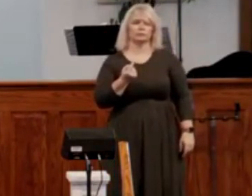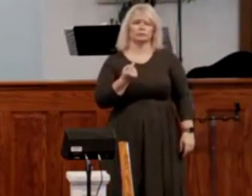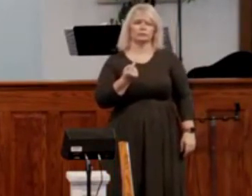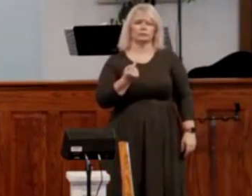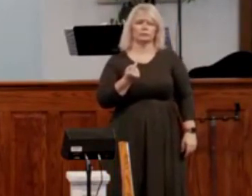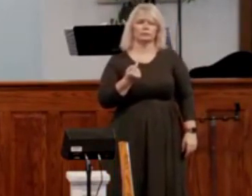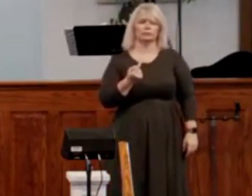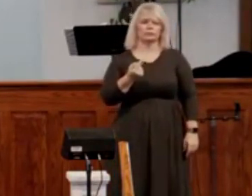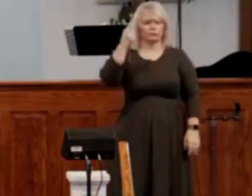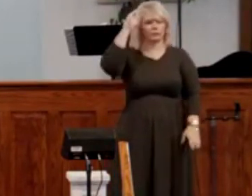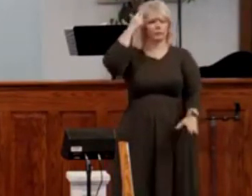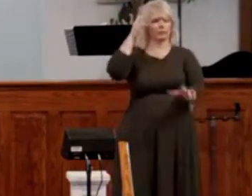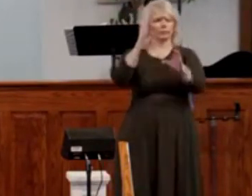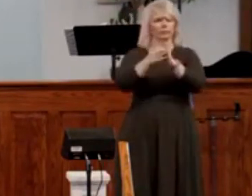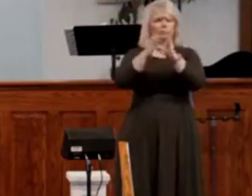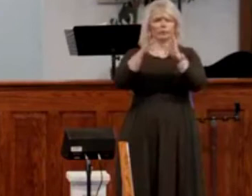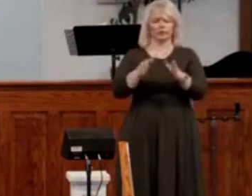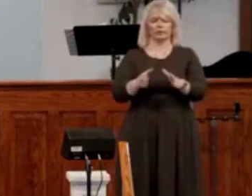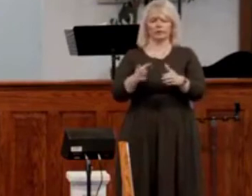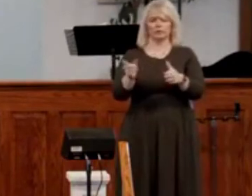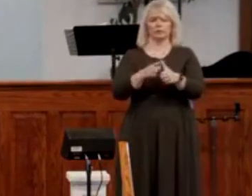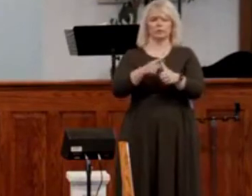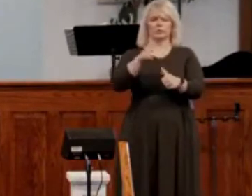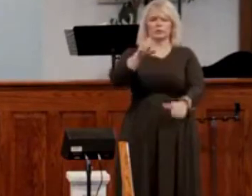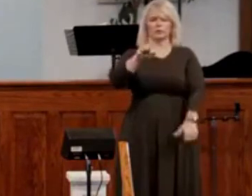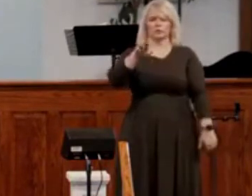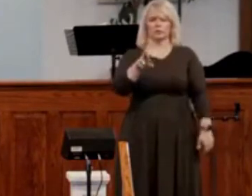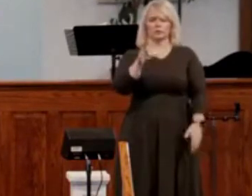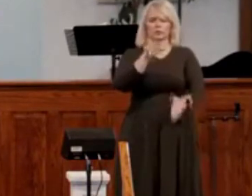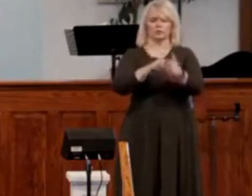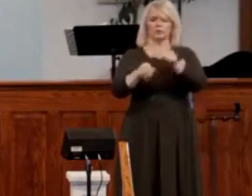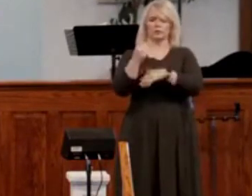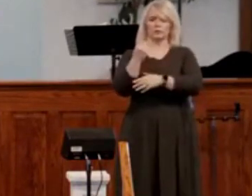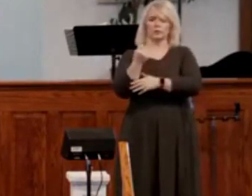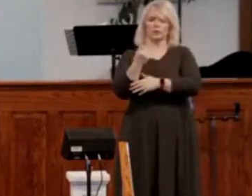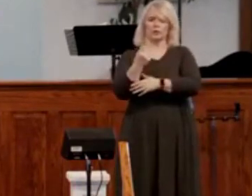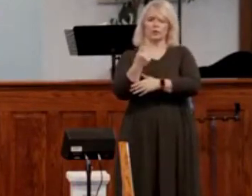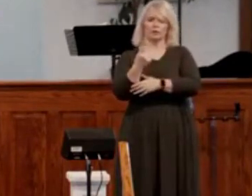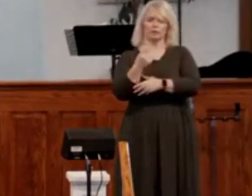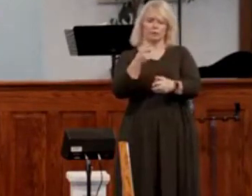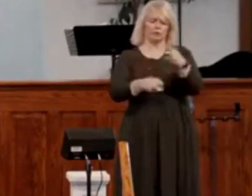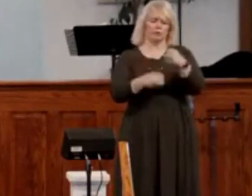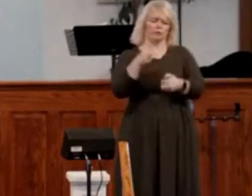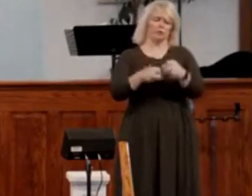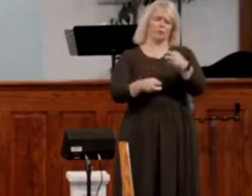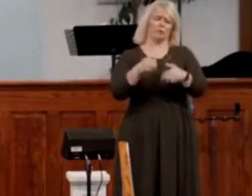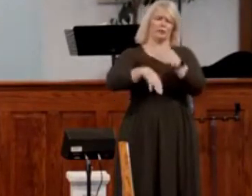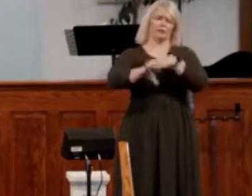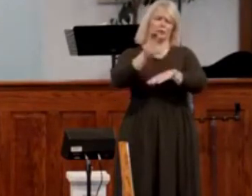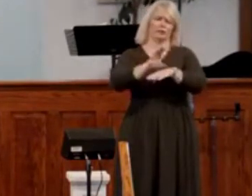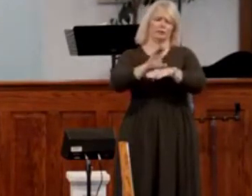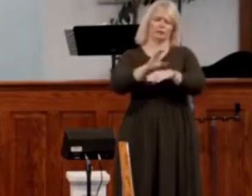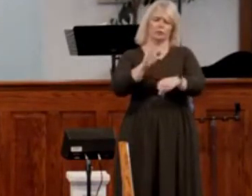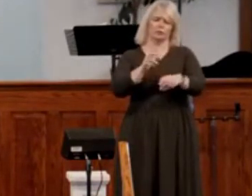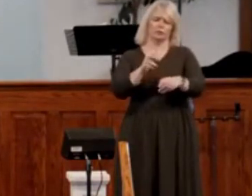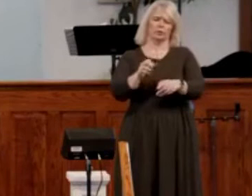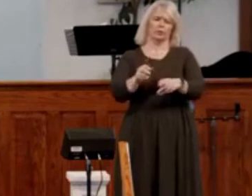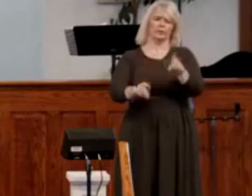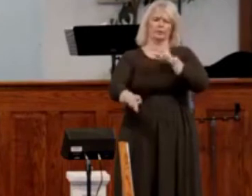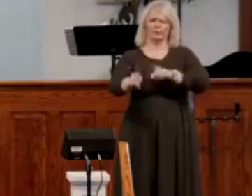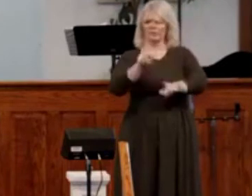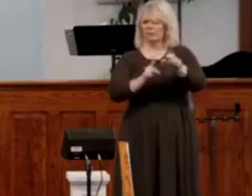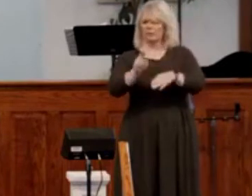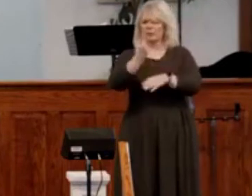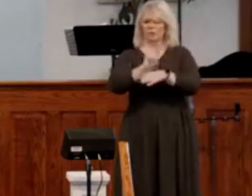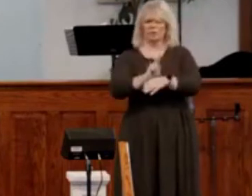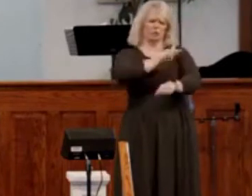for believers in 1 Corinthians chapter 11, when Paul is talking about communion, there's some problems in the church. There's some people abusing their power